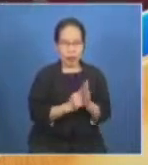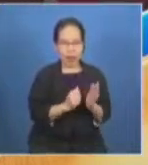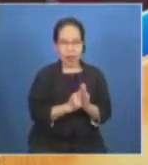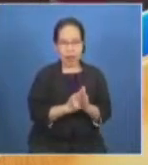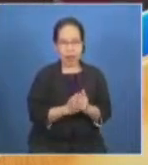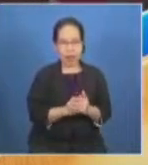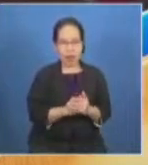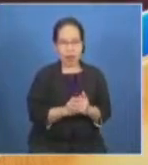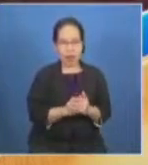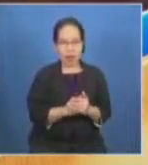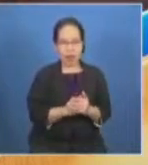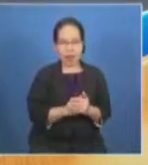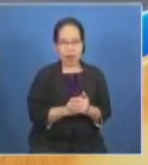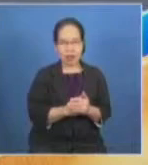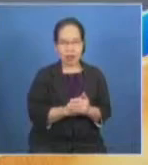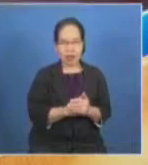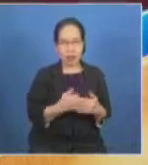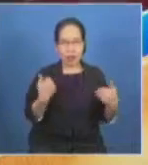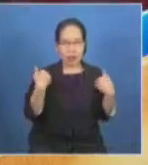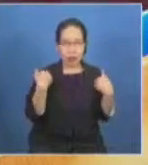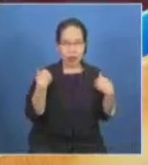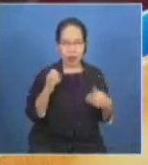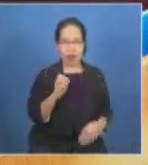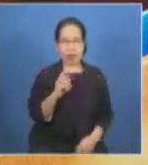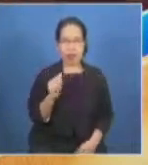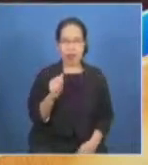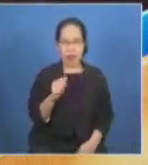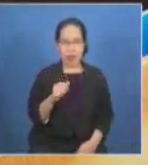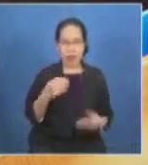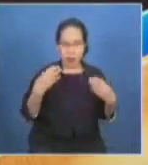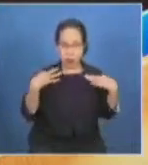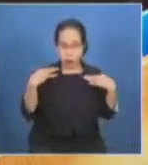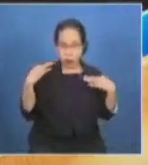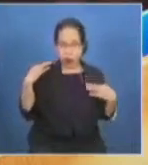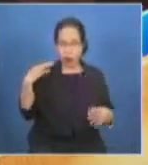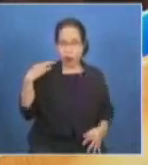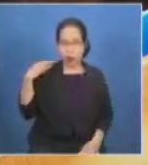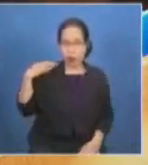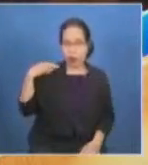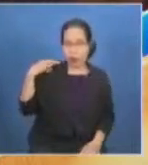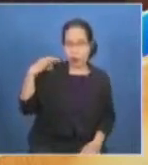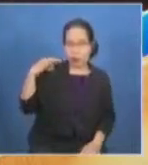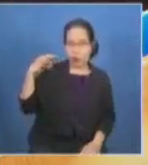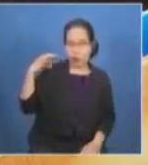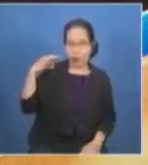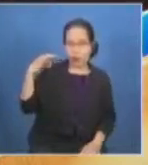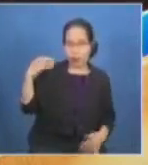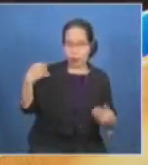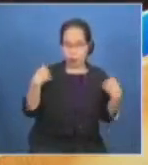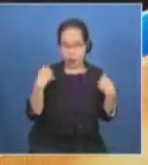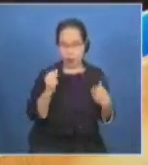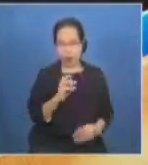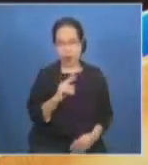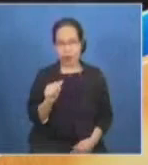Extra po kayong damit? Do you have extra clothes?